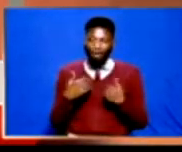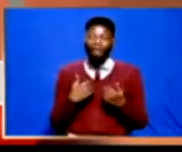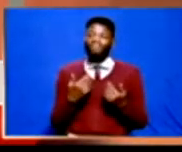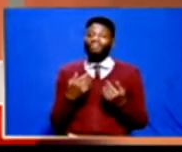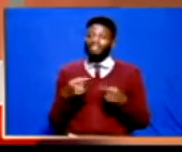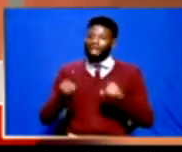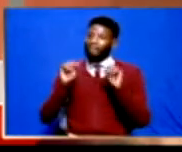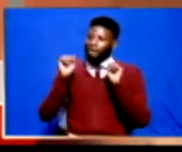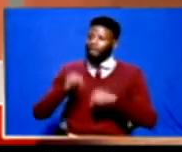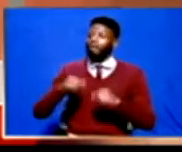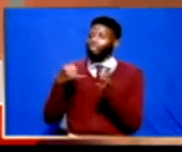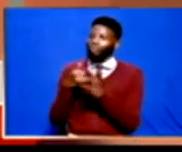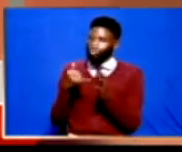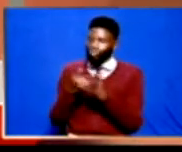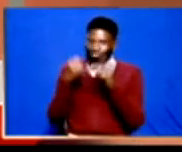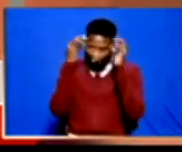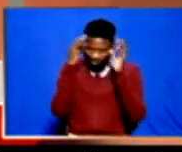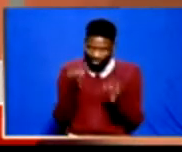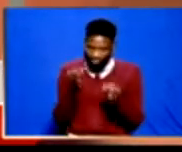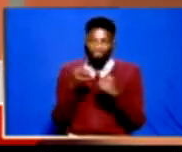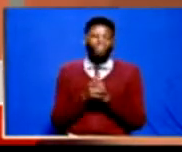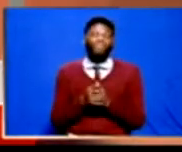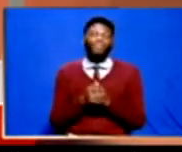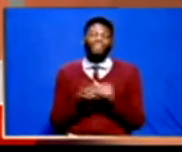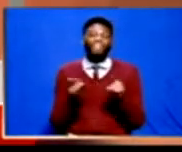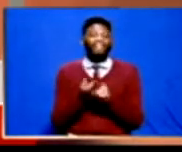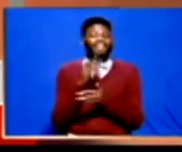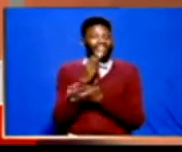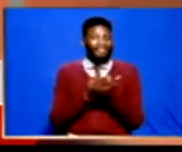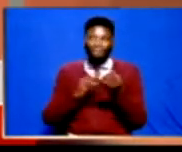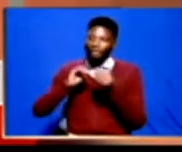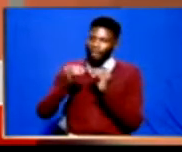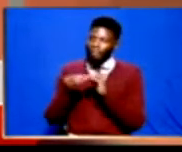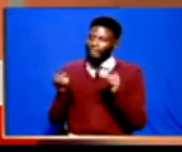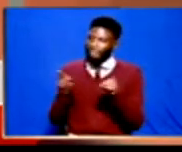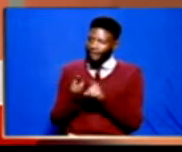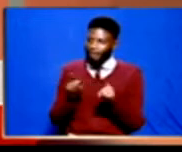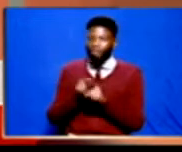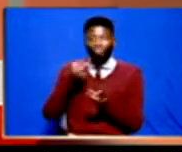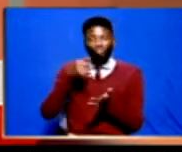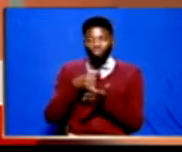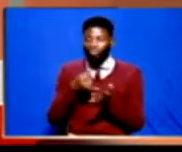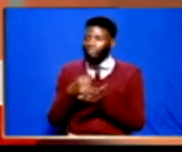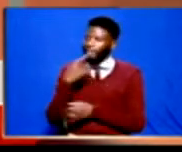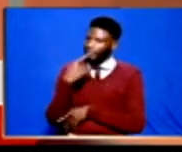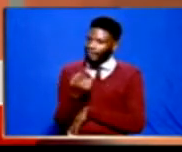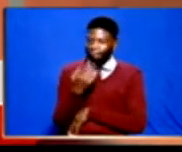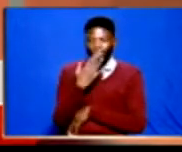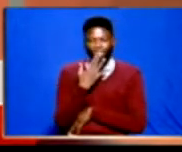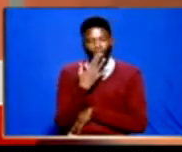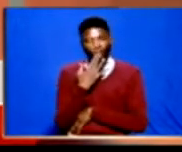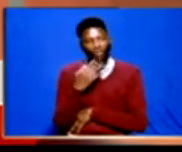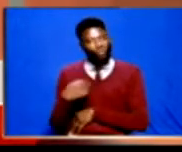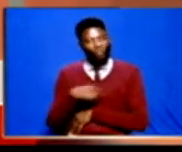that impact on them. Also, some of these numbers have also been saying that we are looking